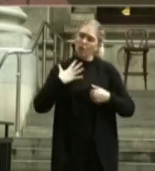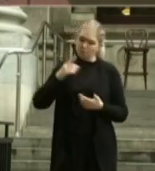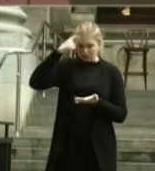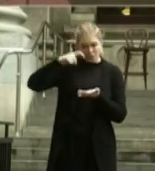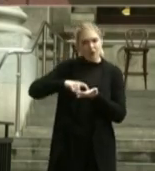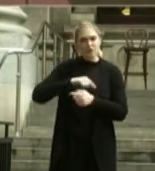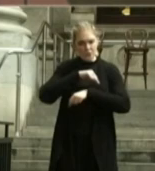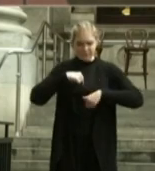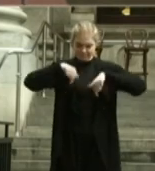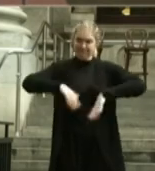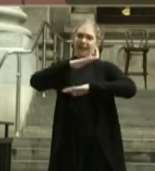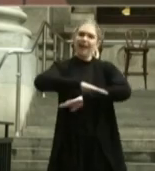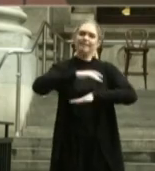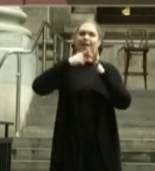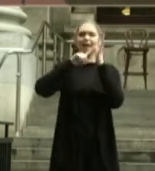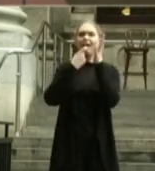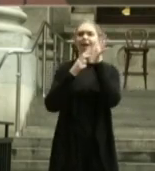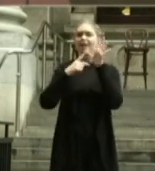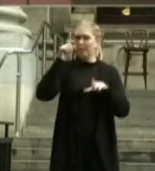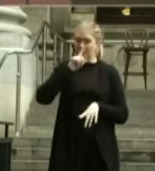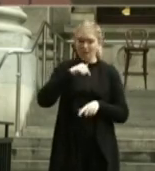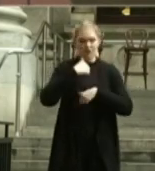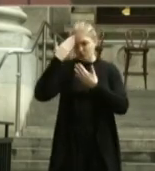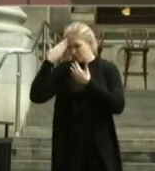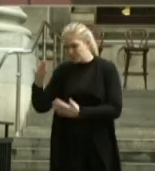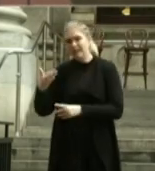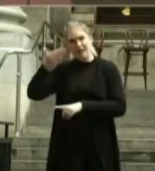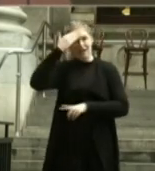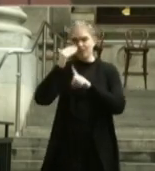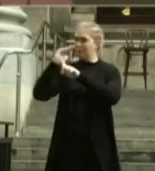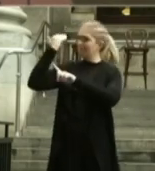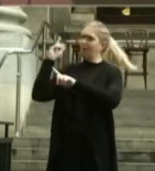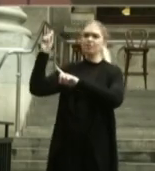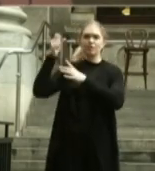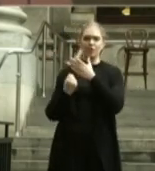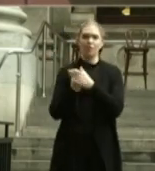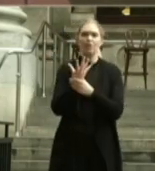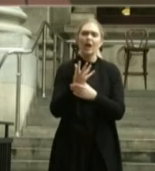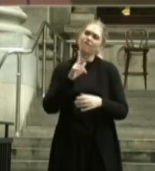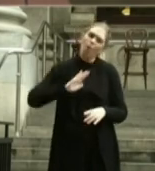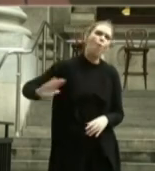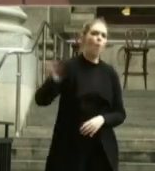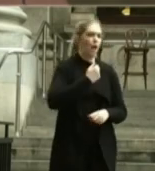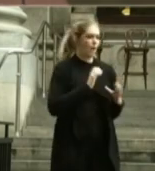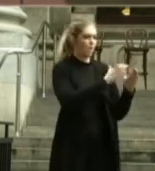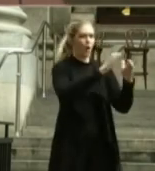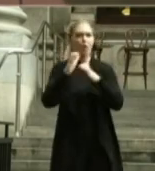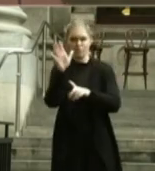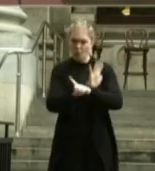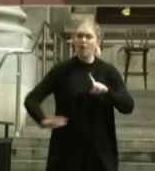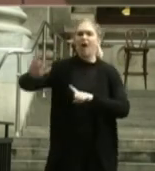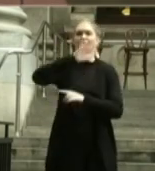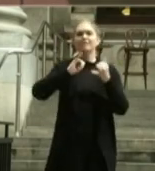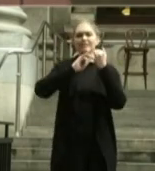standing on the lands of the Kaurna peoples, and I pay my respect to Kaurna elders, past, present and emerging, and to all our mob all